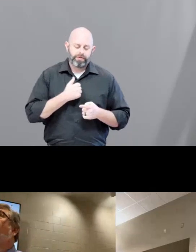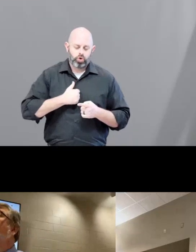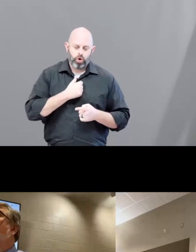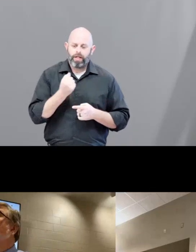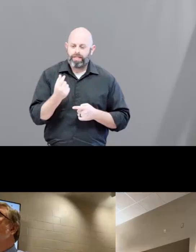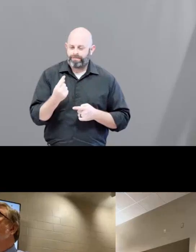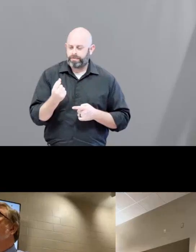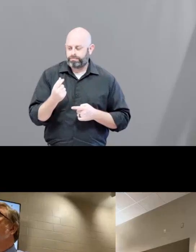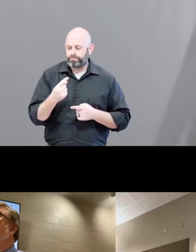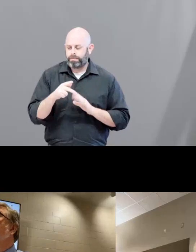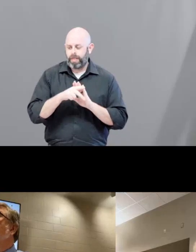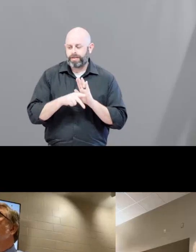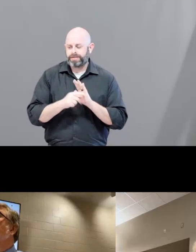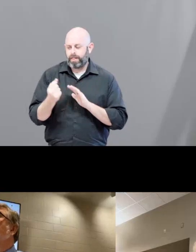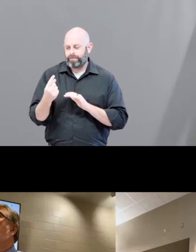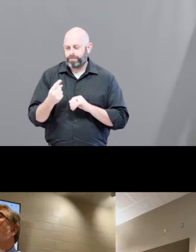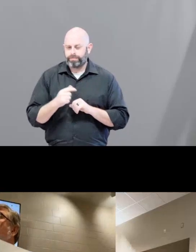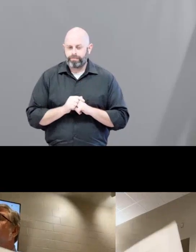11.